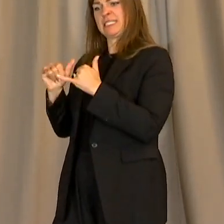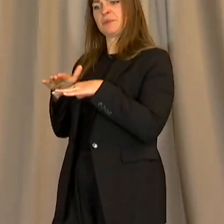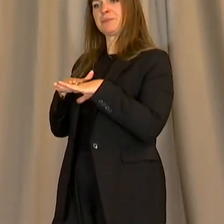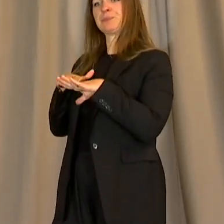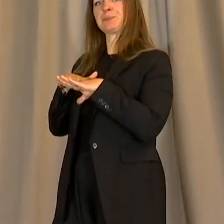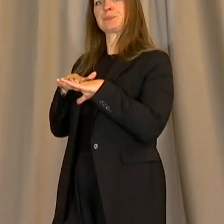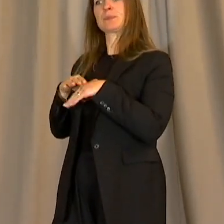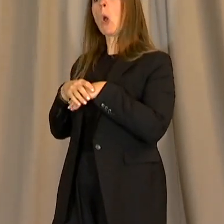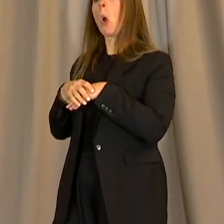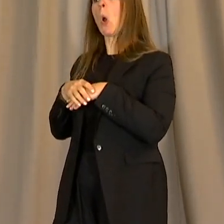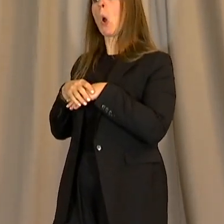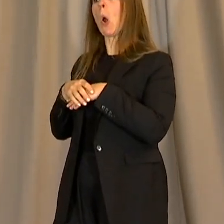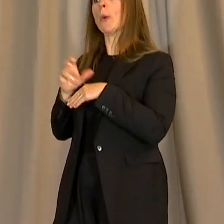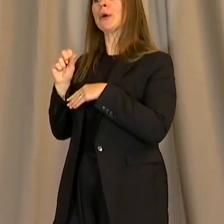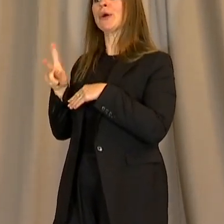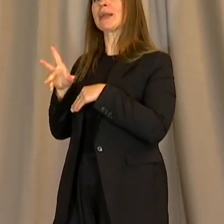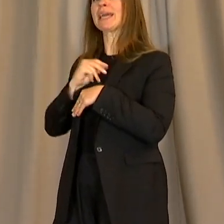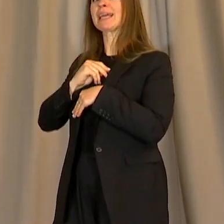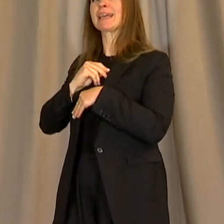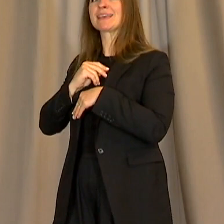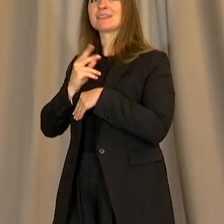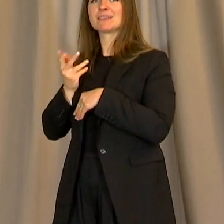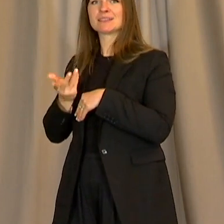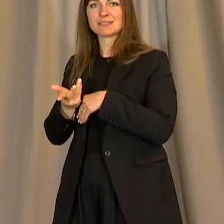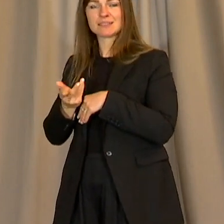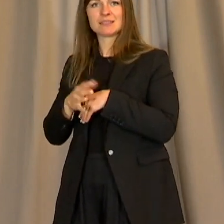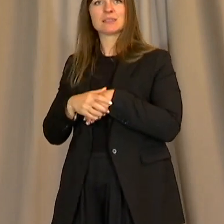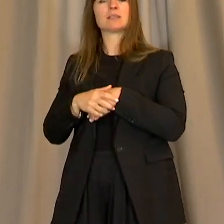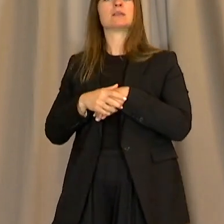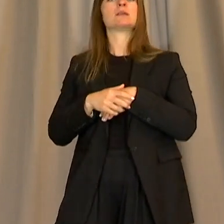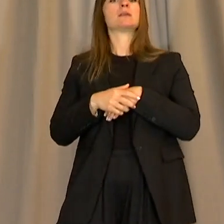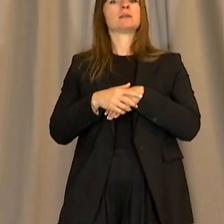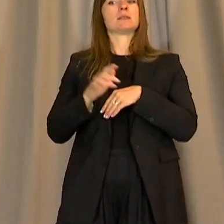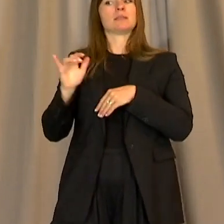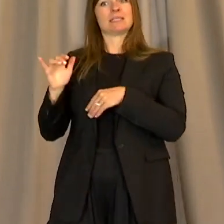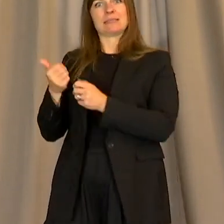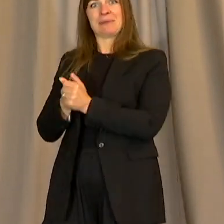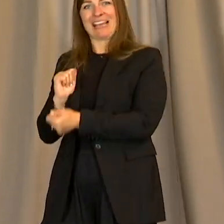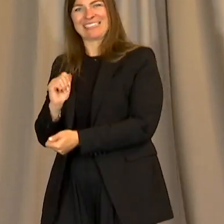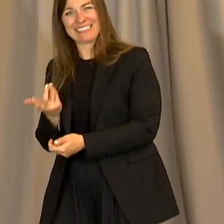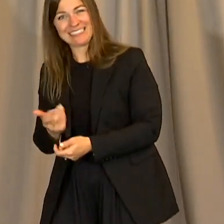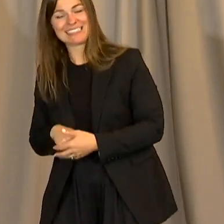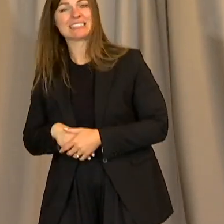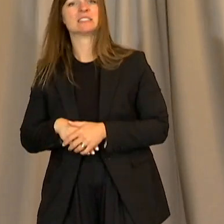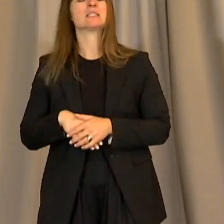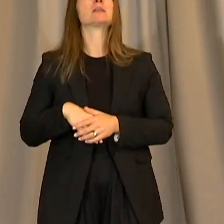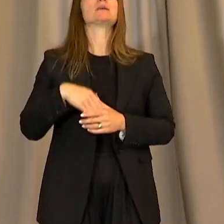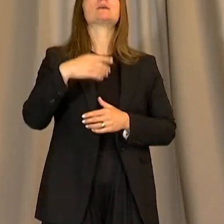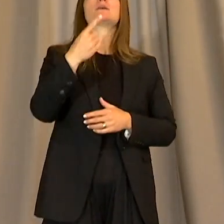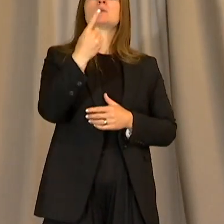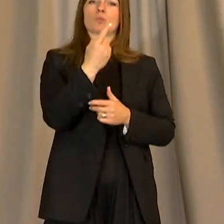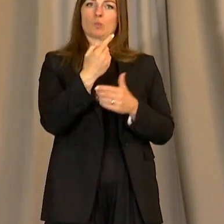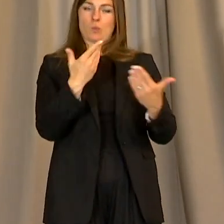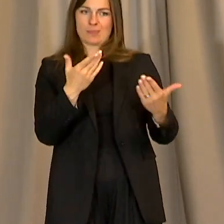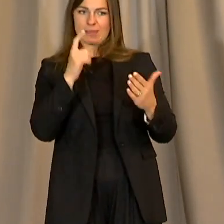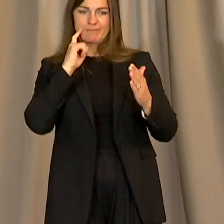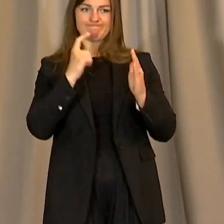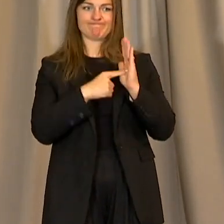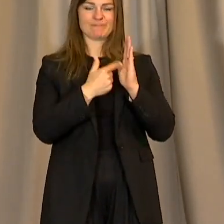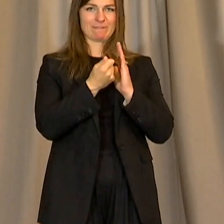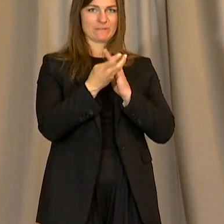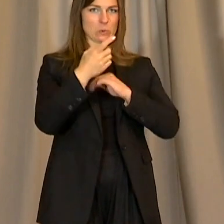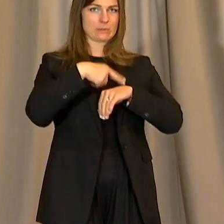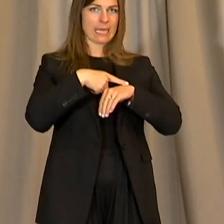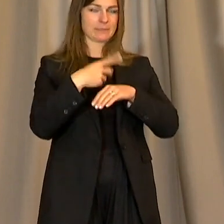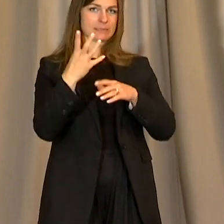ooh, let's do this now, which is far behind. But one of the things that was brought up a few times